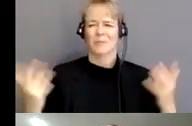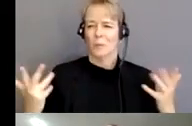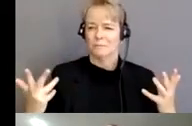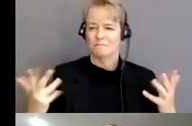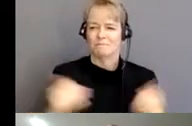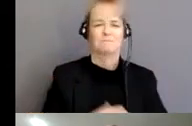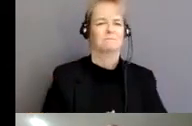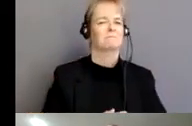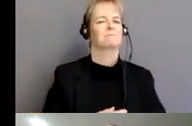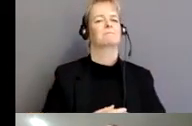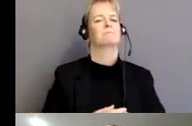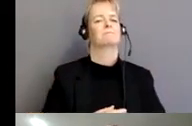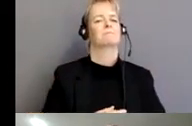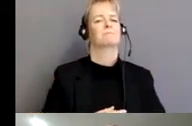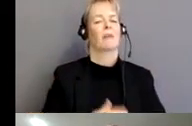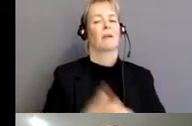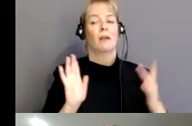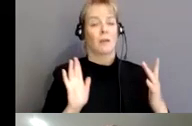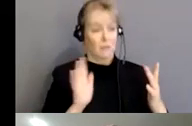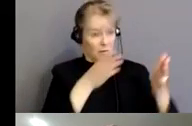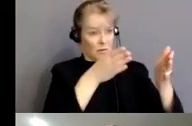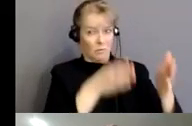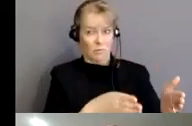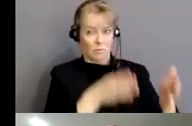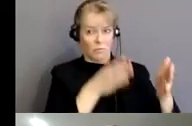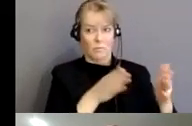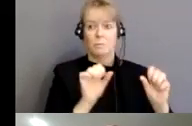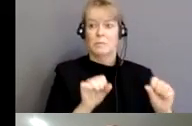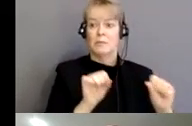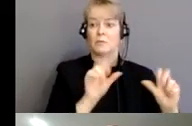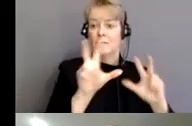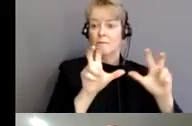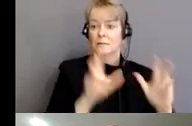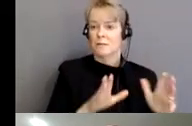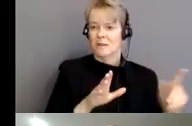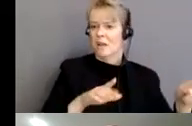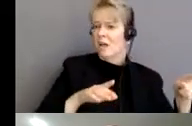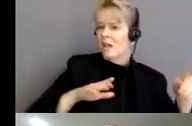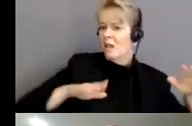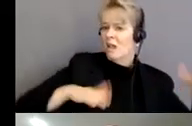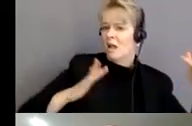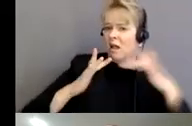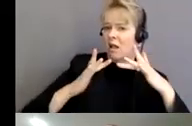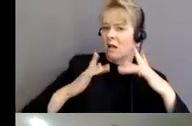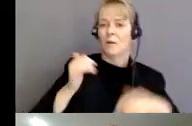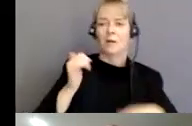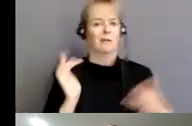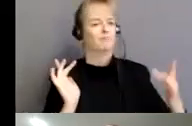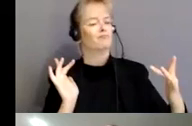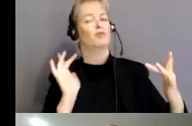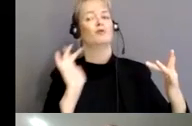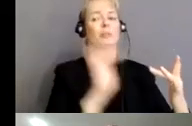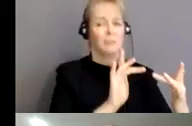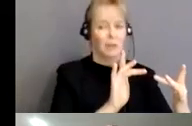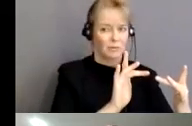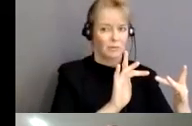they reach out to potential investors unsolicited. They use the global events. In this case, it's